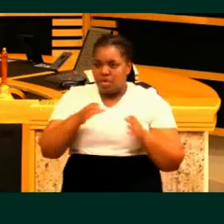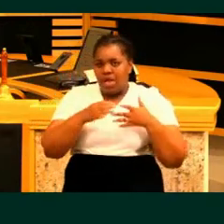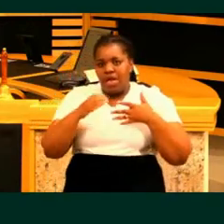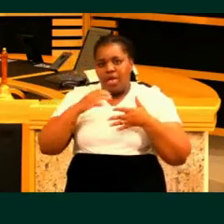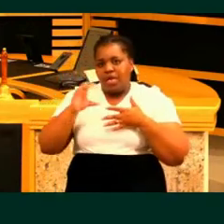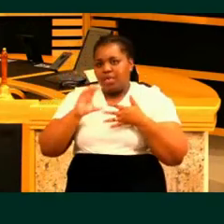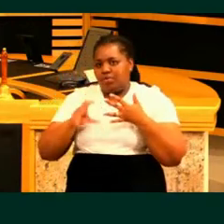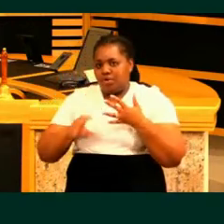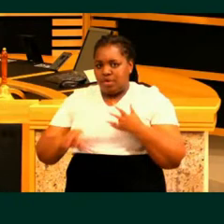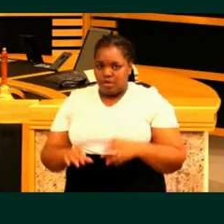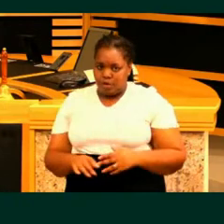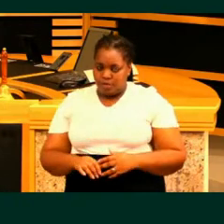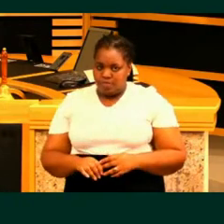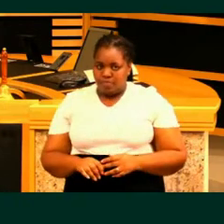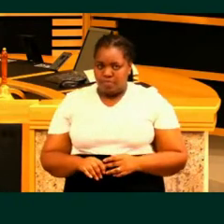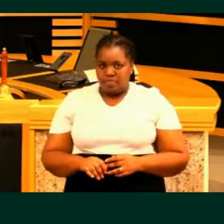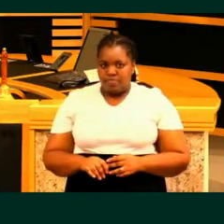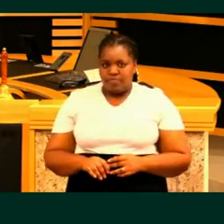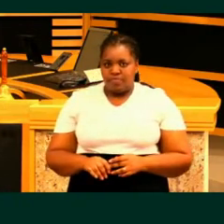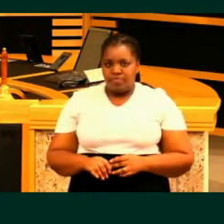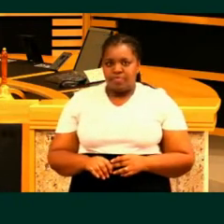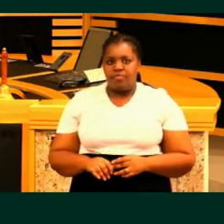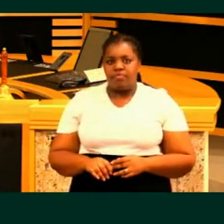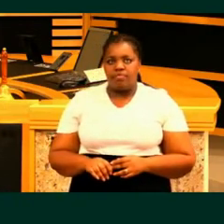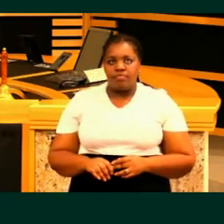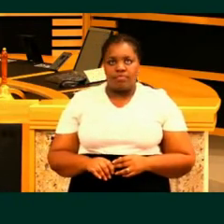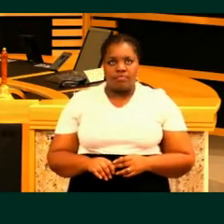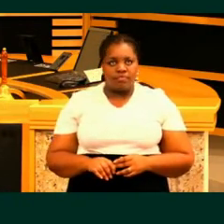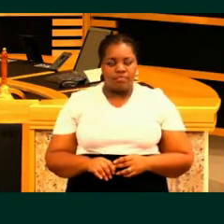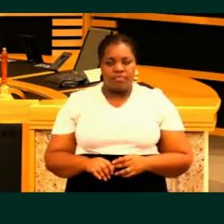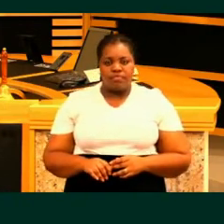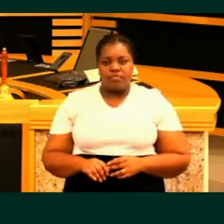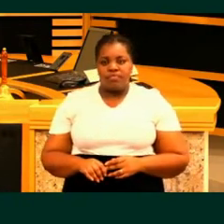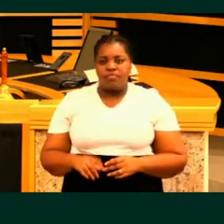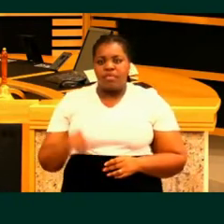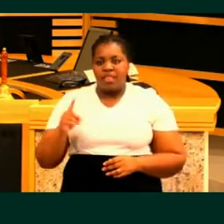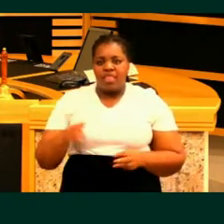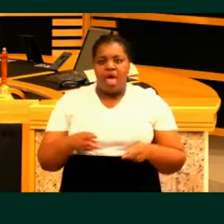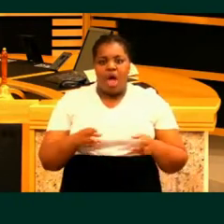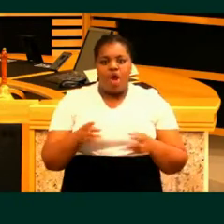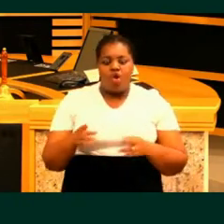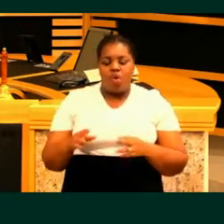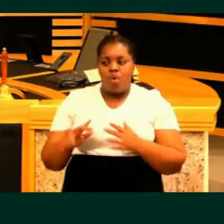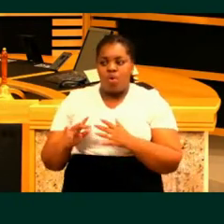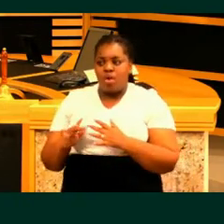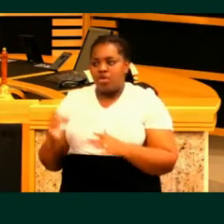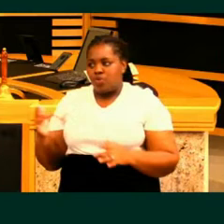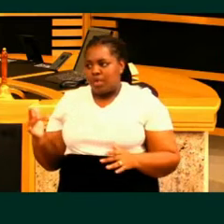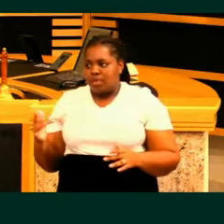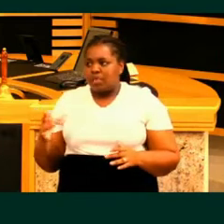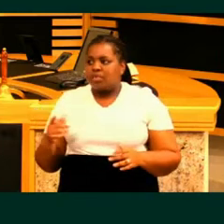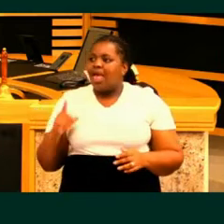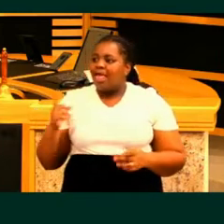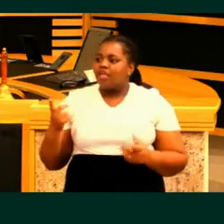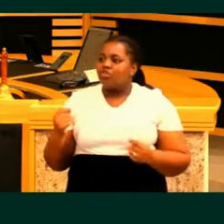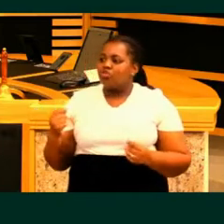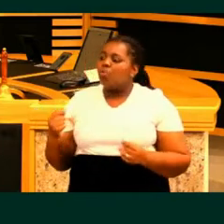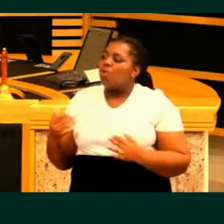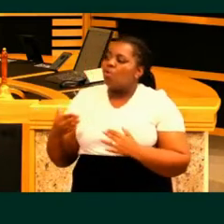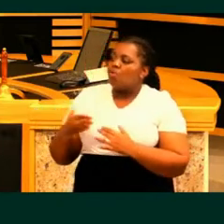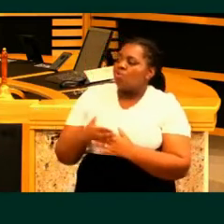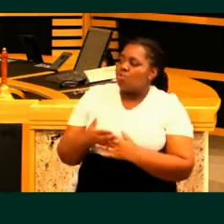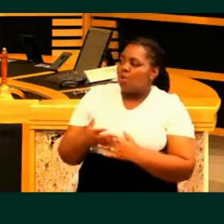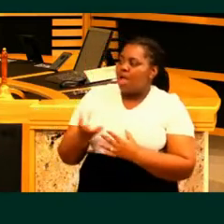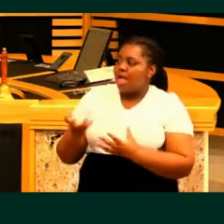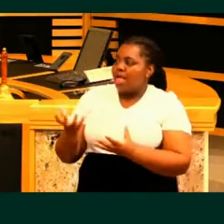Frankfort um their Road networks is done through tendering system